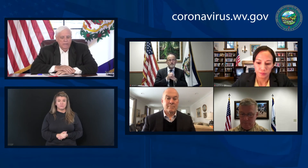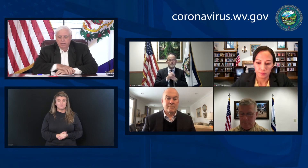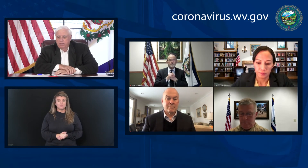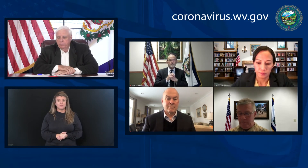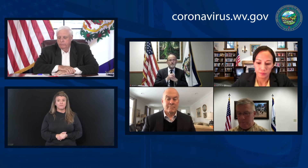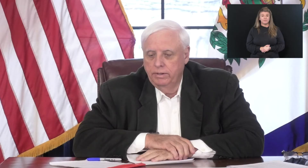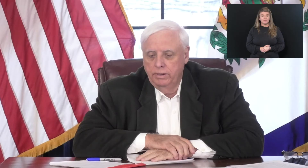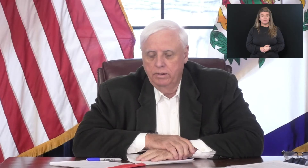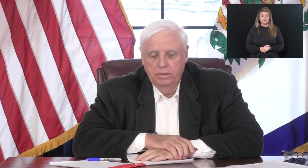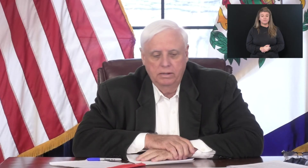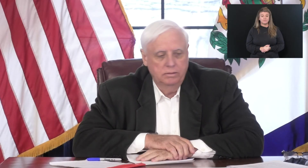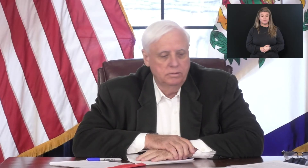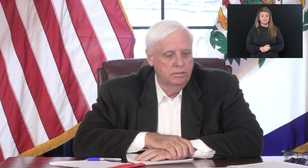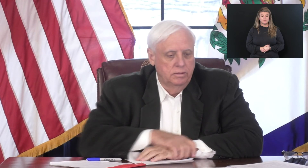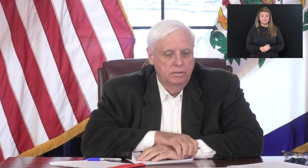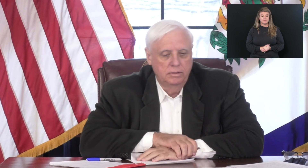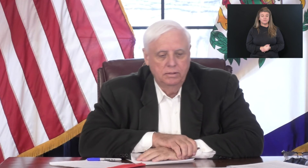Okay,